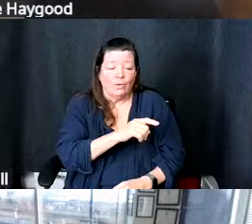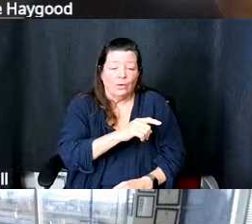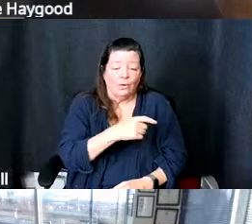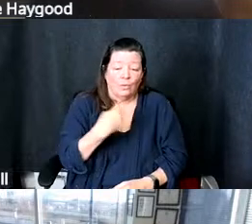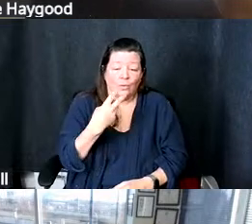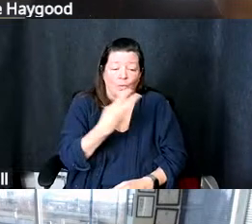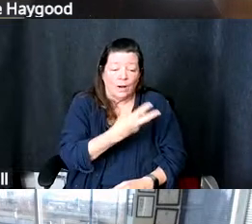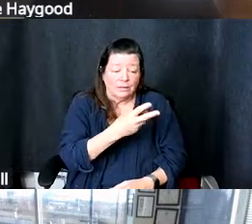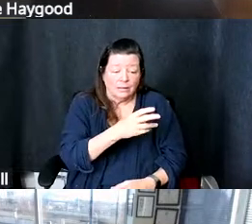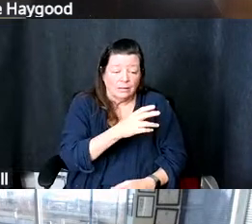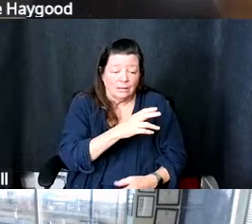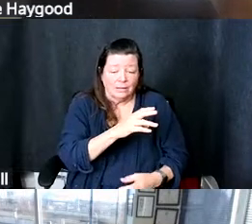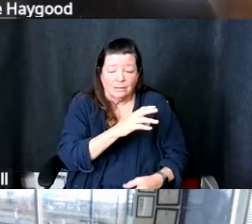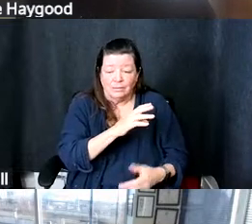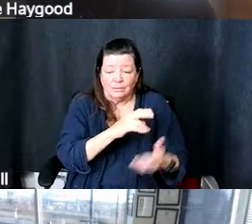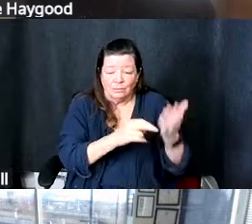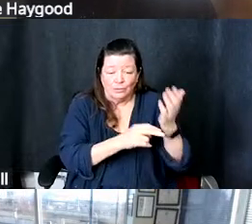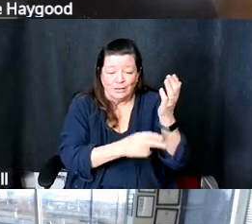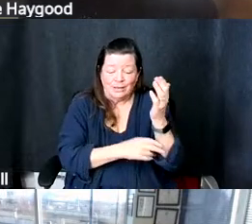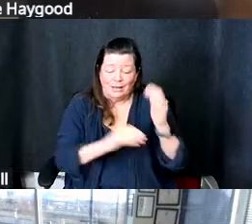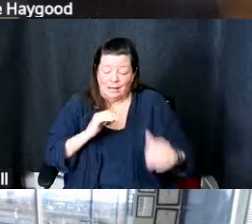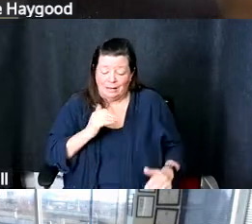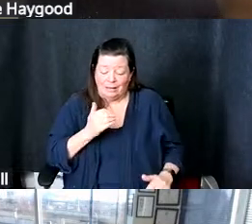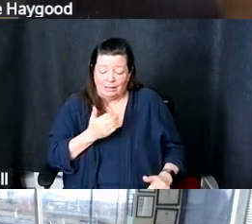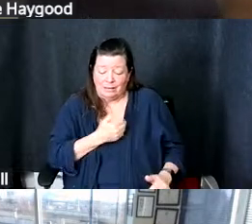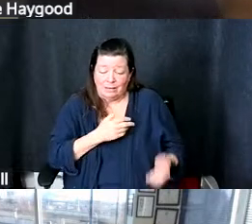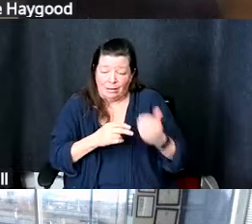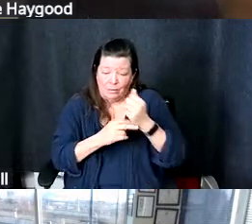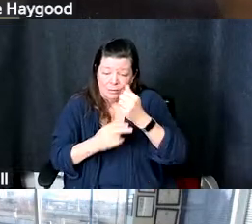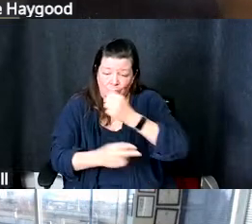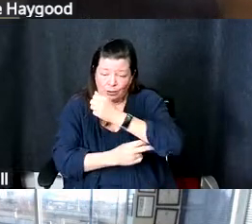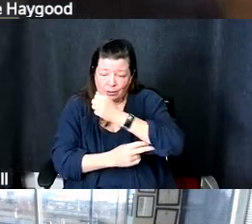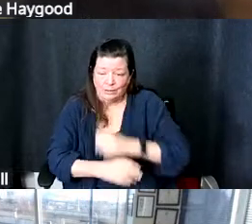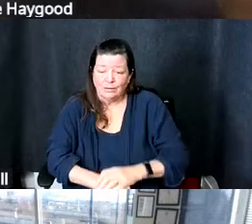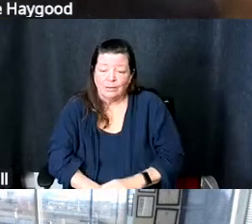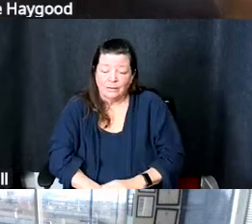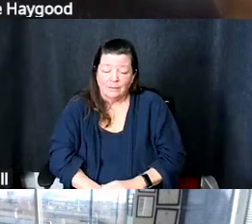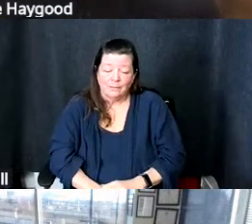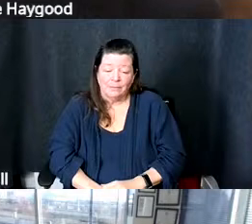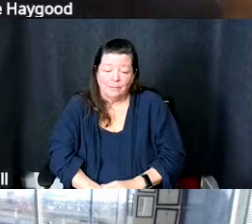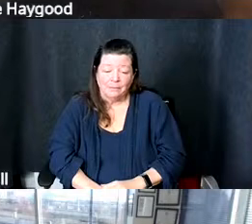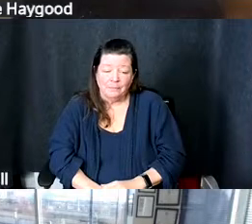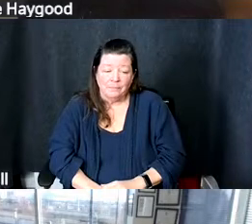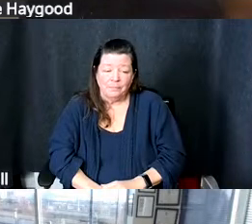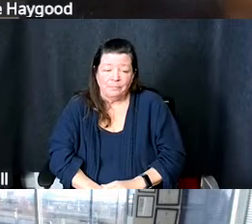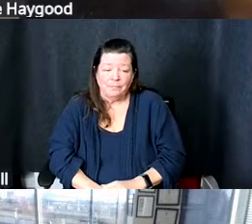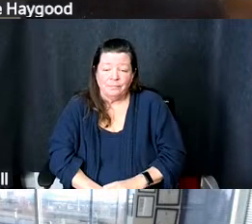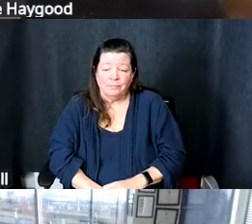bridge. This is the region's bridge. That's the what if.